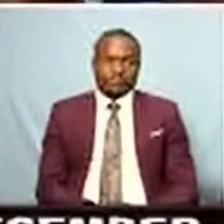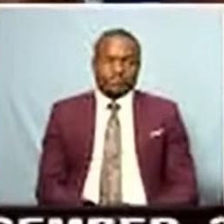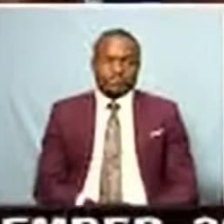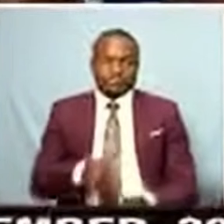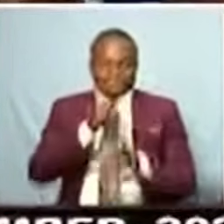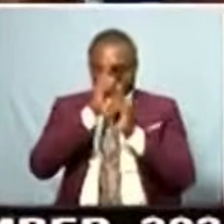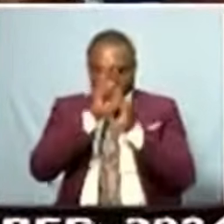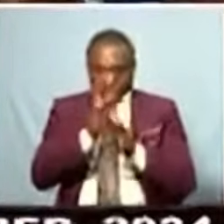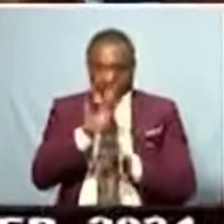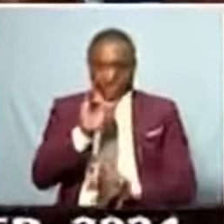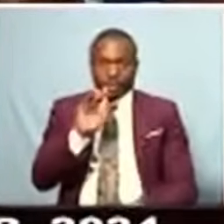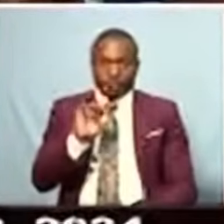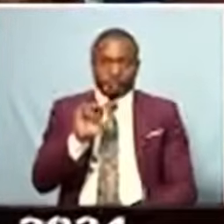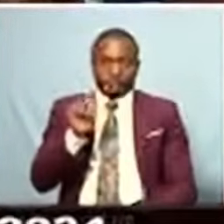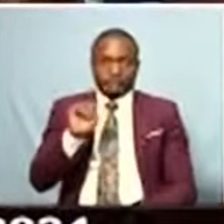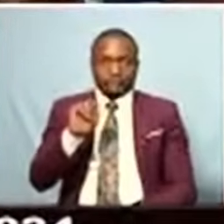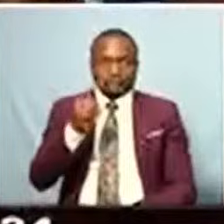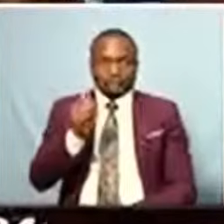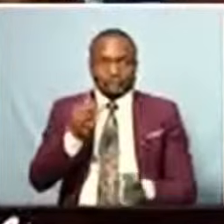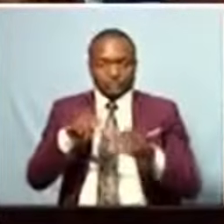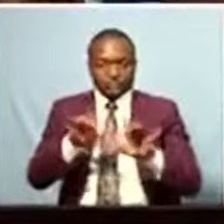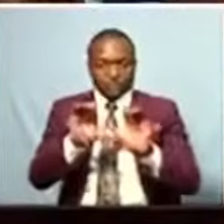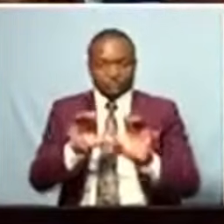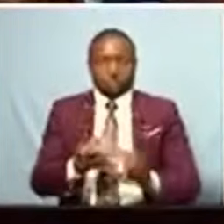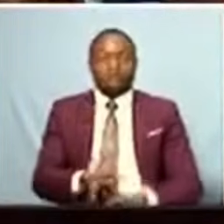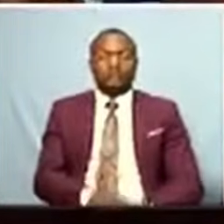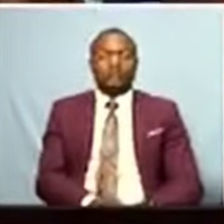Honorable Amnima can proceed.